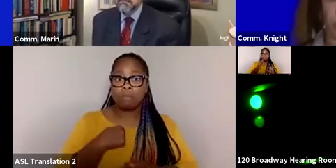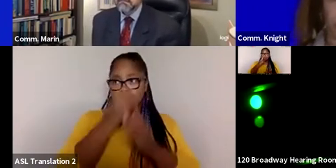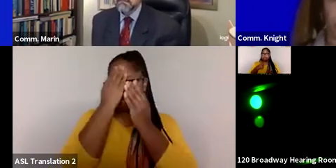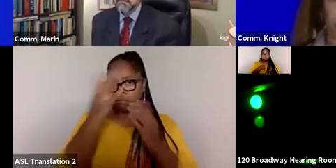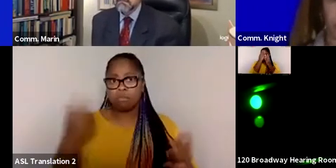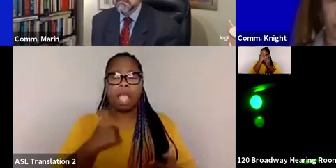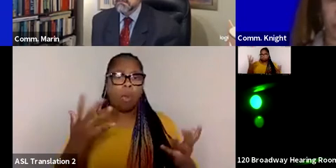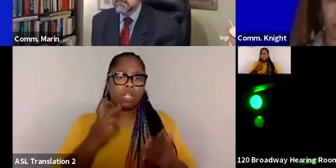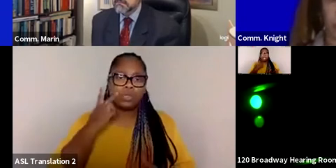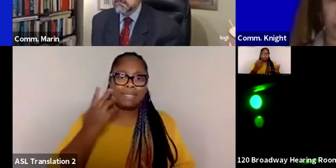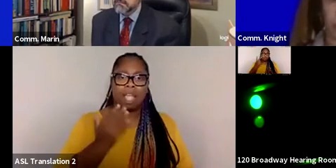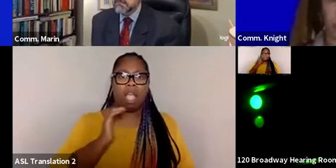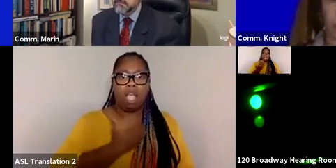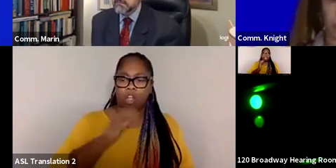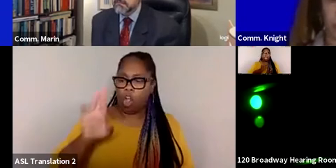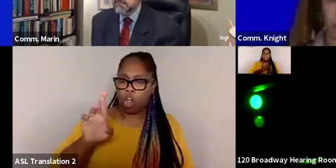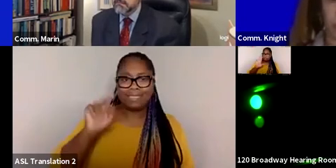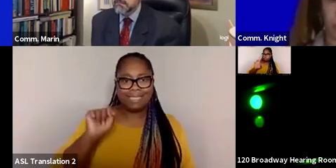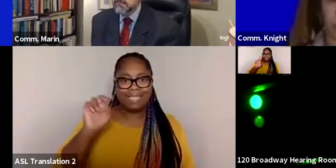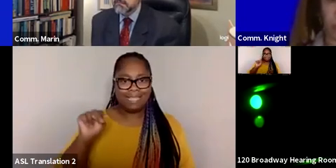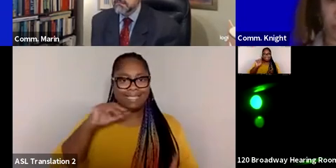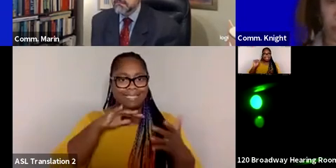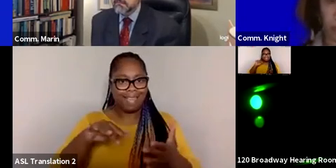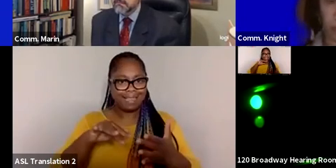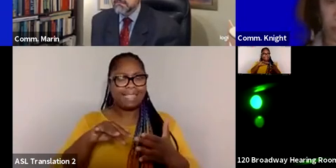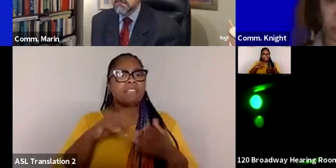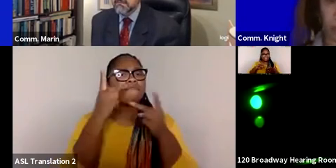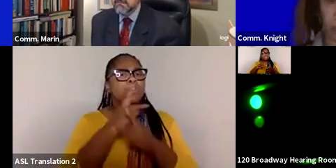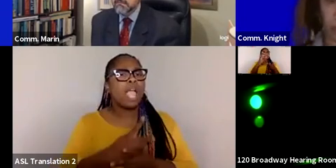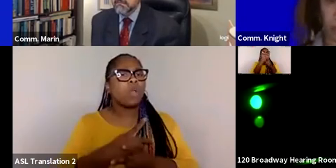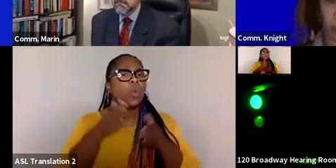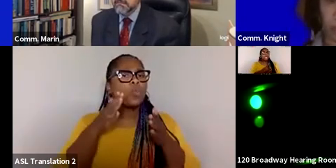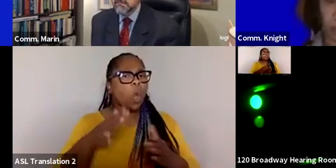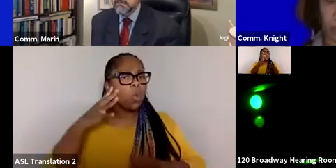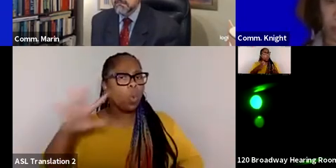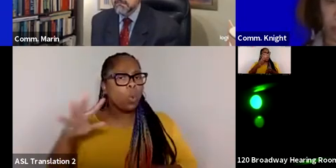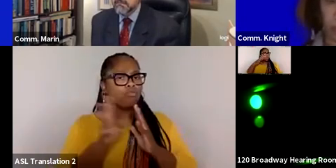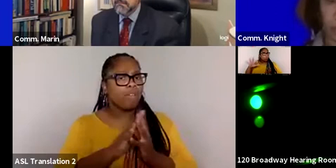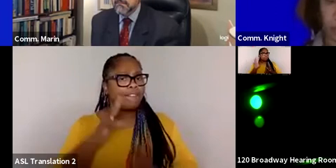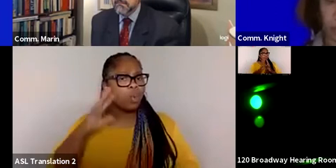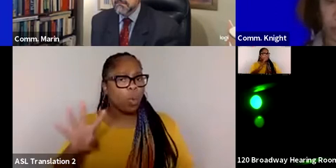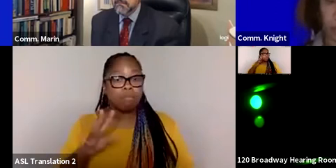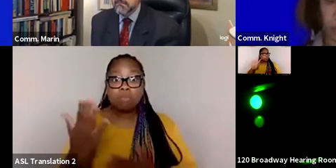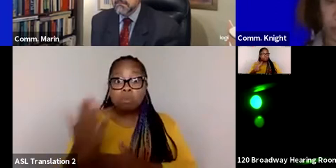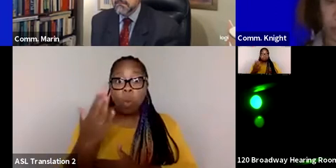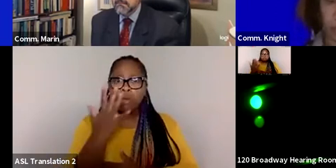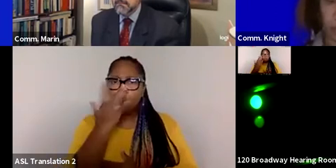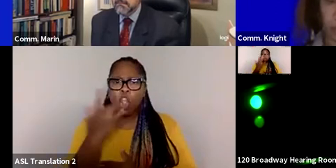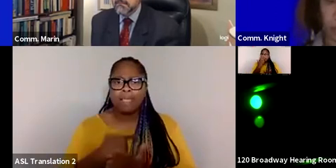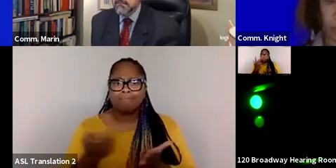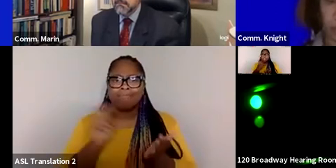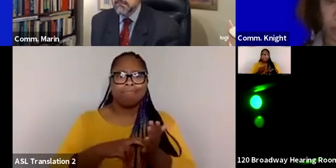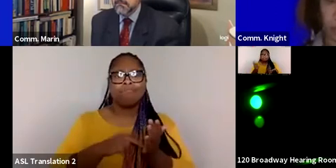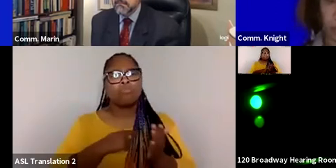I want a CRTN study, which is a calculation of road and traffic noise. This morning I was up very early and I was looking at people in